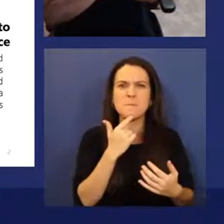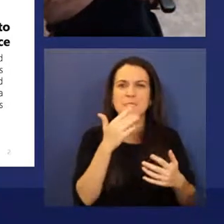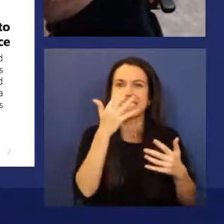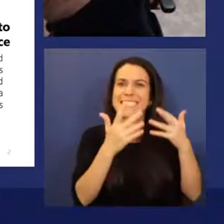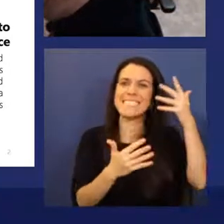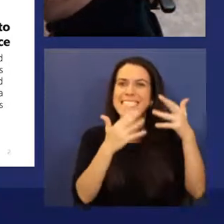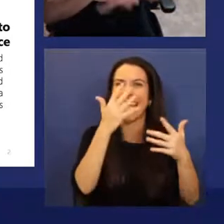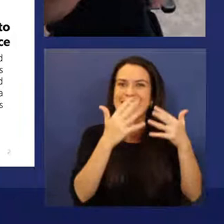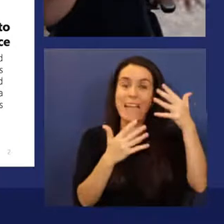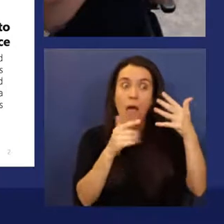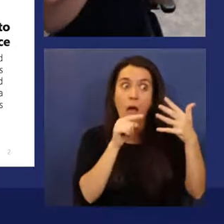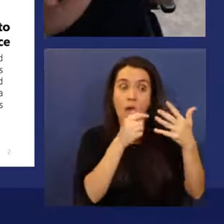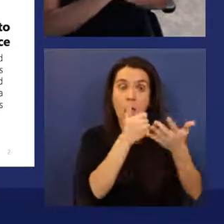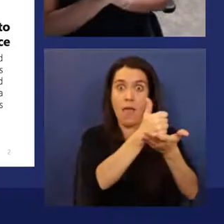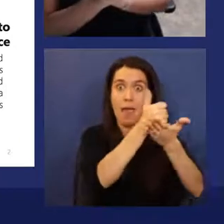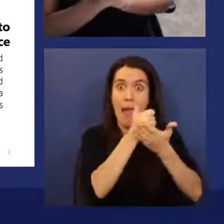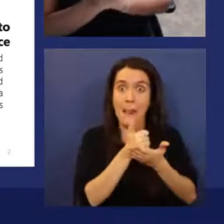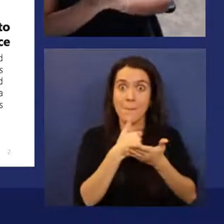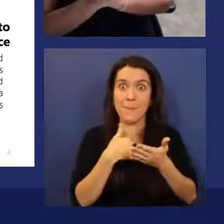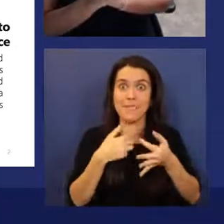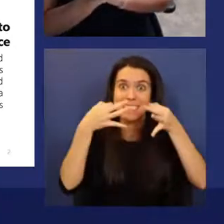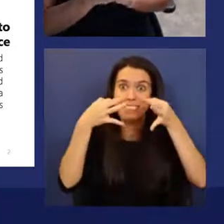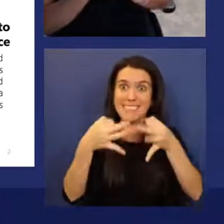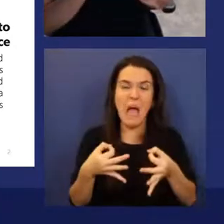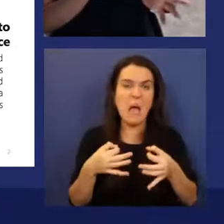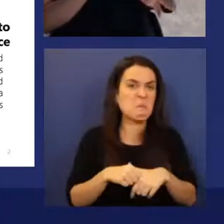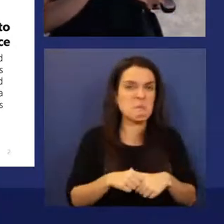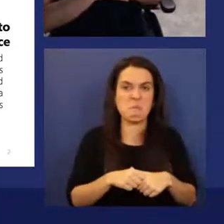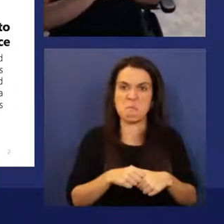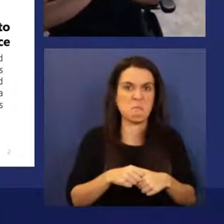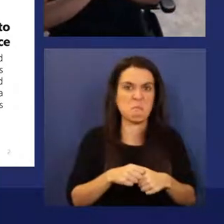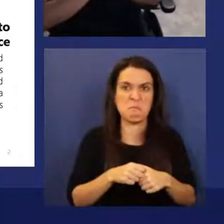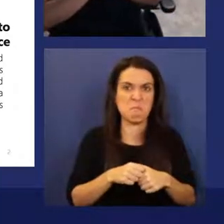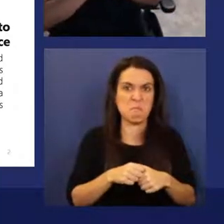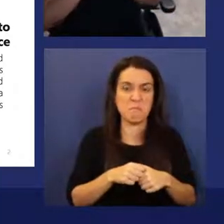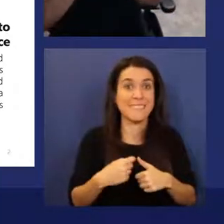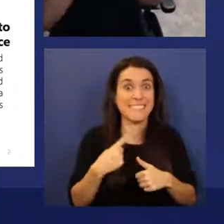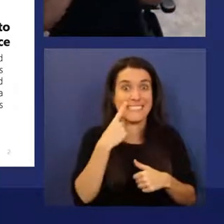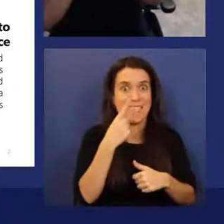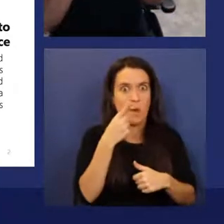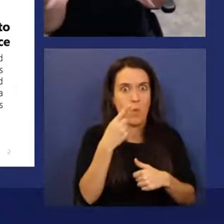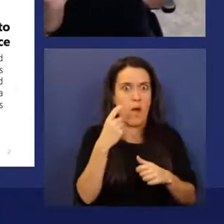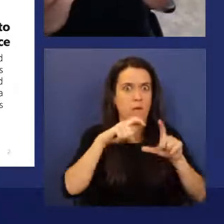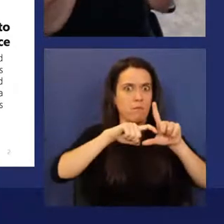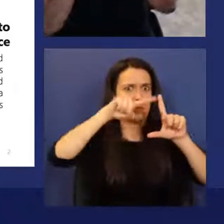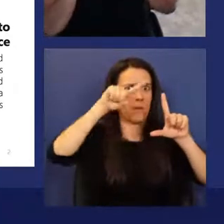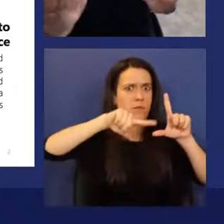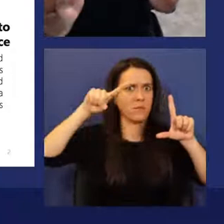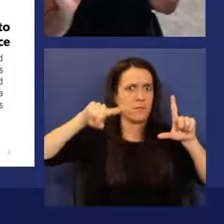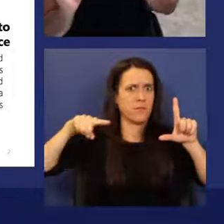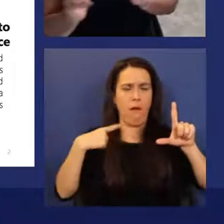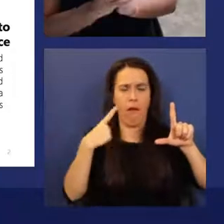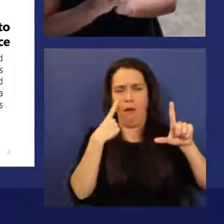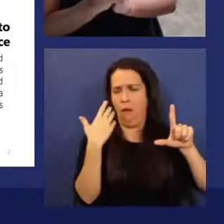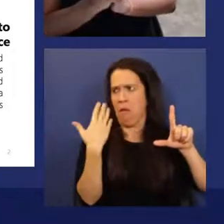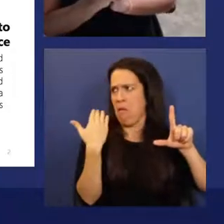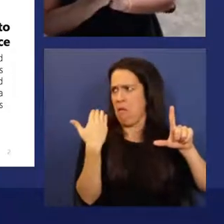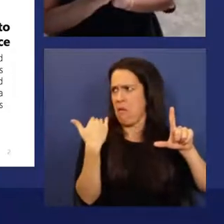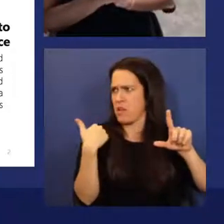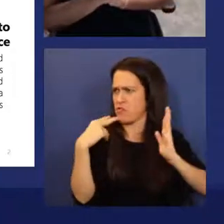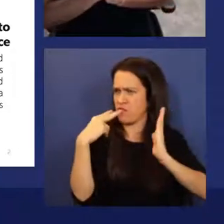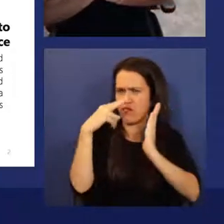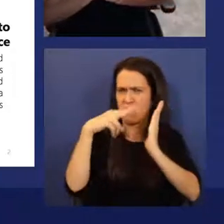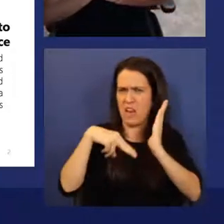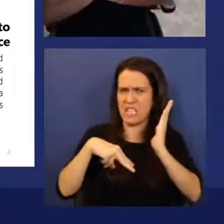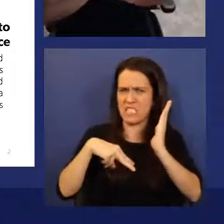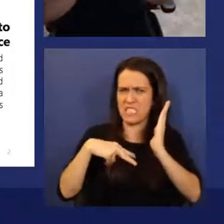the decisions. This was one of the statistics that I was reading a while ago, and I forget where I actually